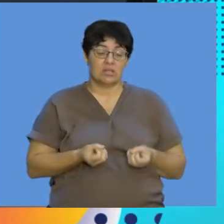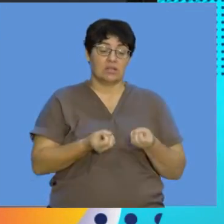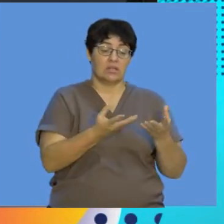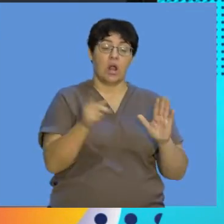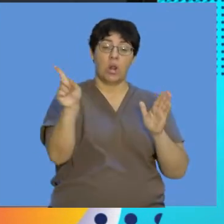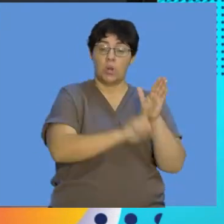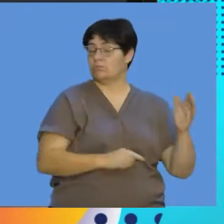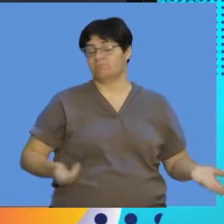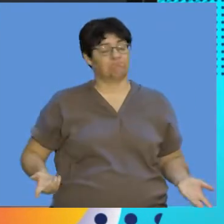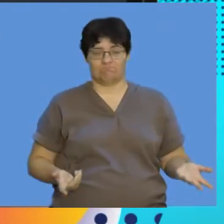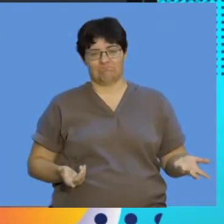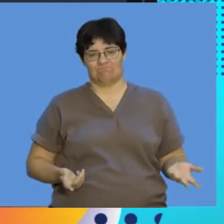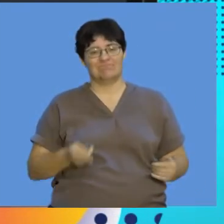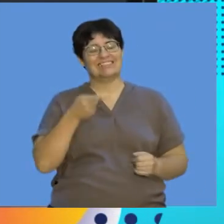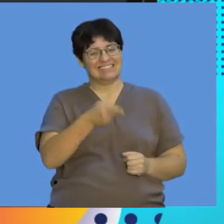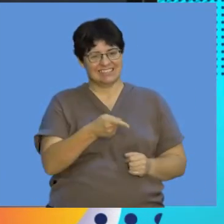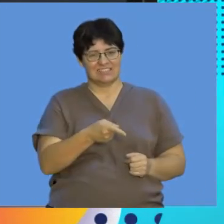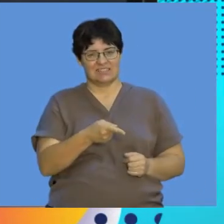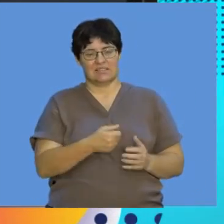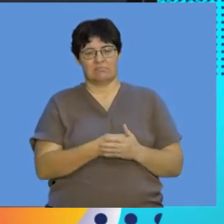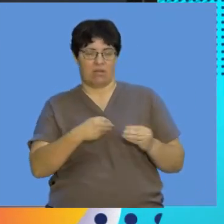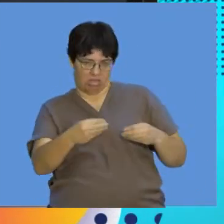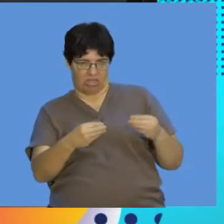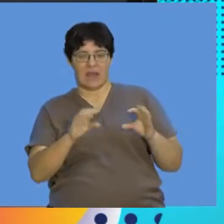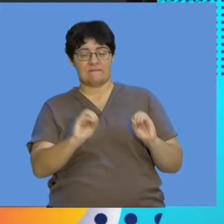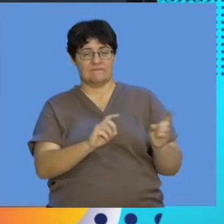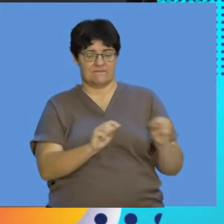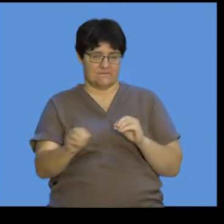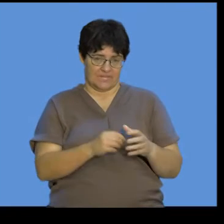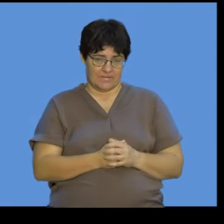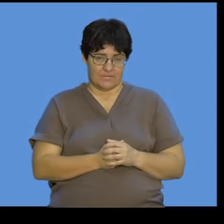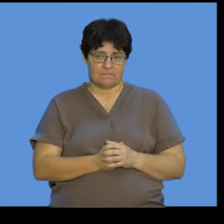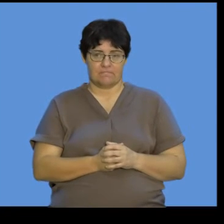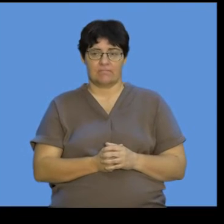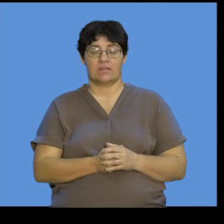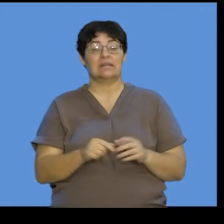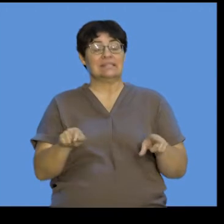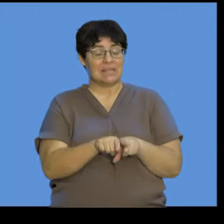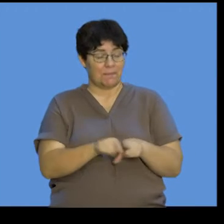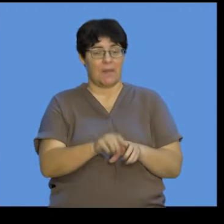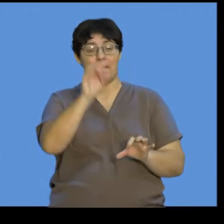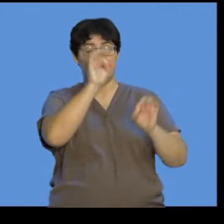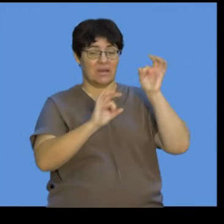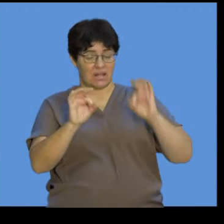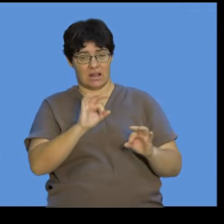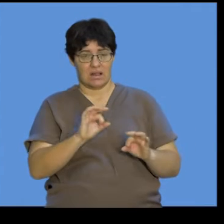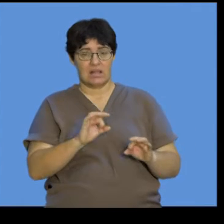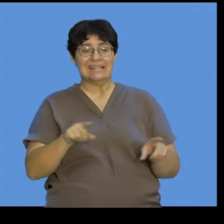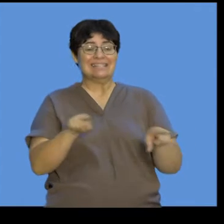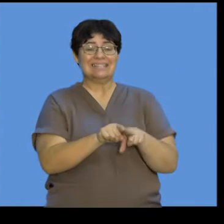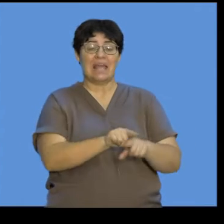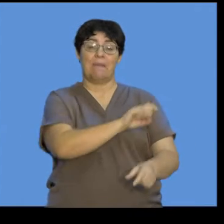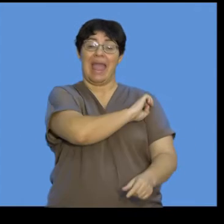those collisions are actually inelastic. Okay, and then furthermore, we are saying particles do not possess the same amount of energy.